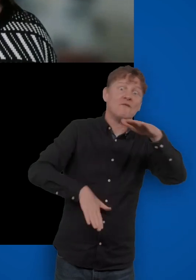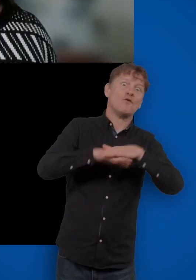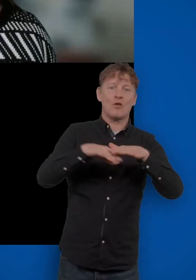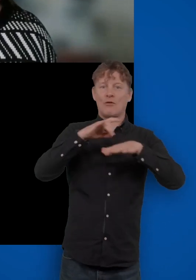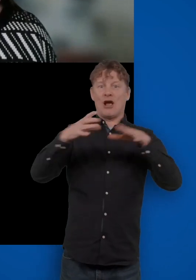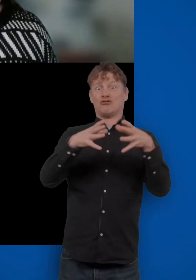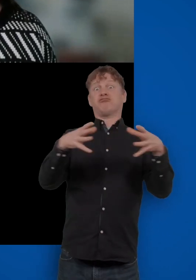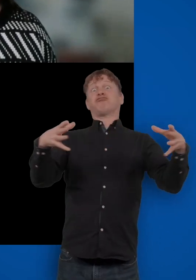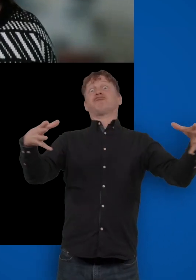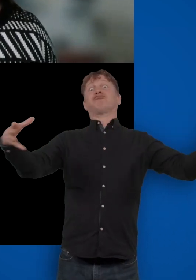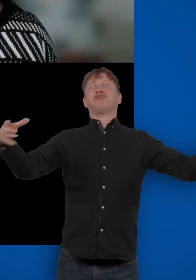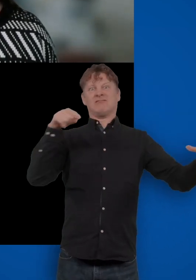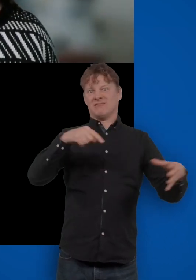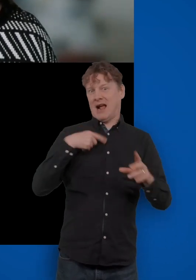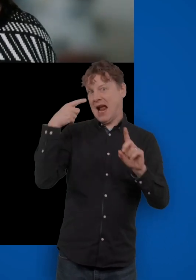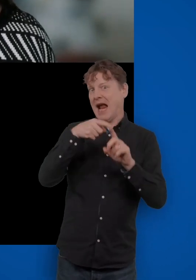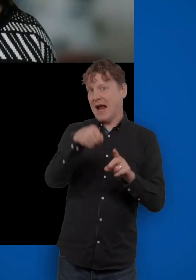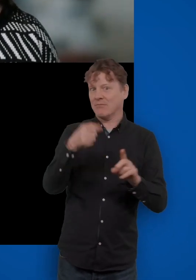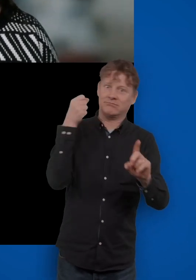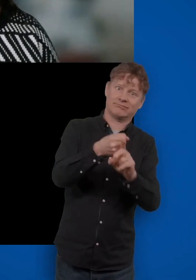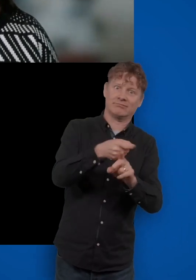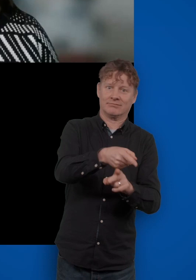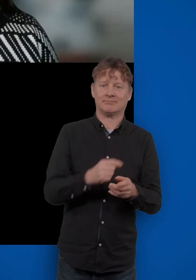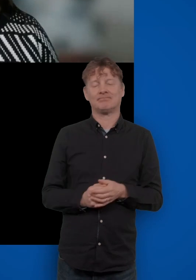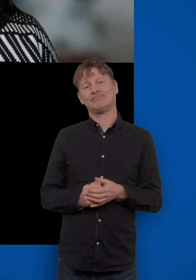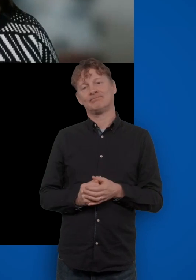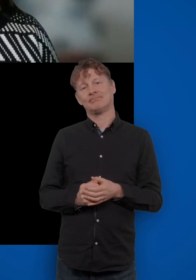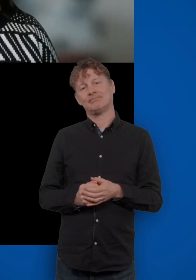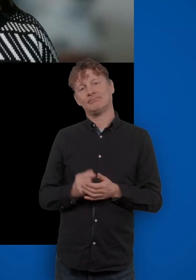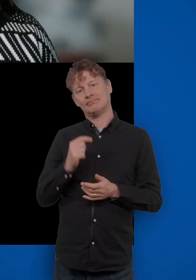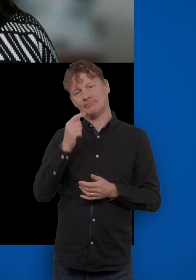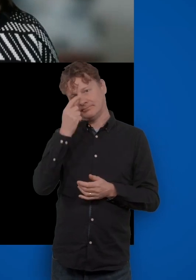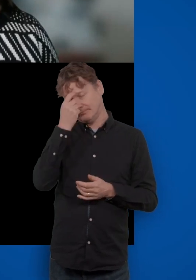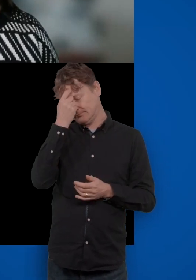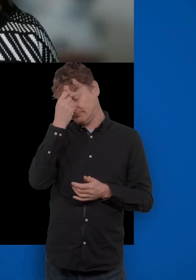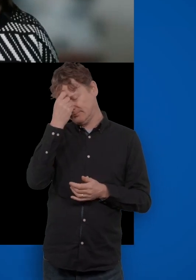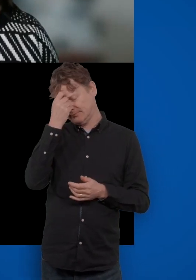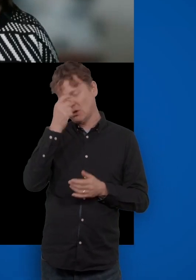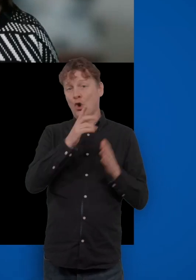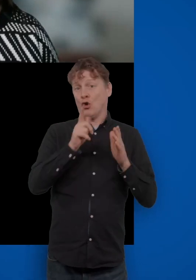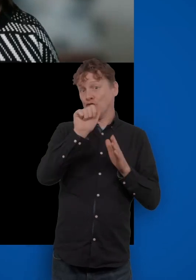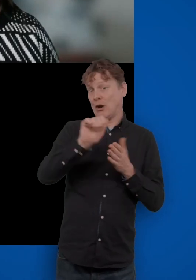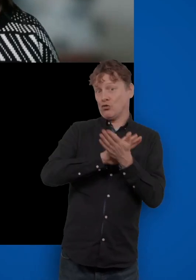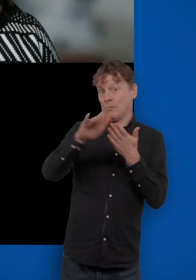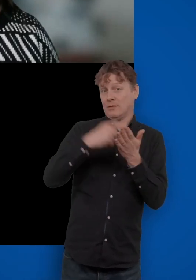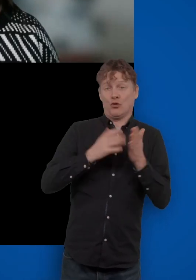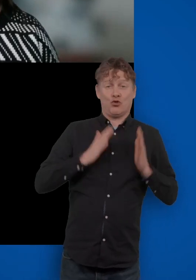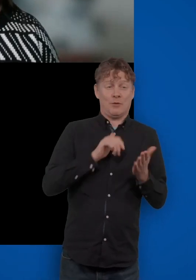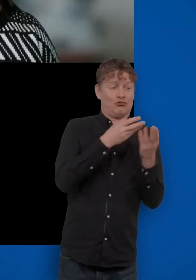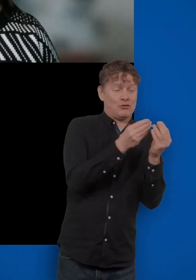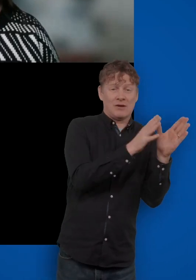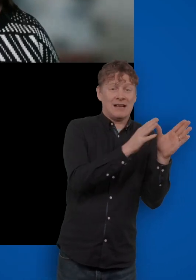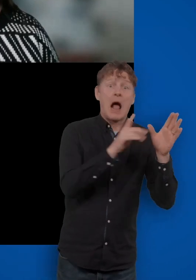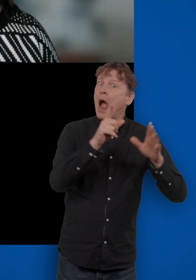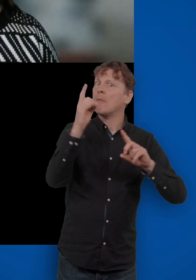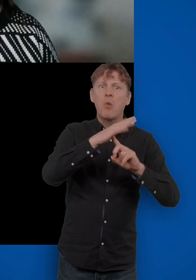whole profession for engineering, which is really our kind of aim. And I think going beyond human resources and